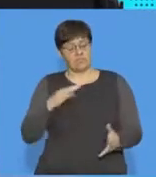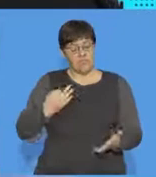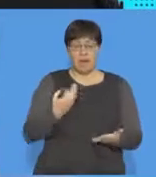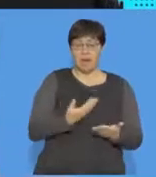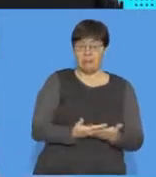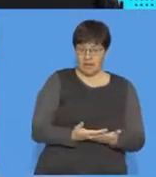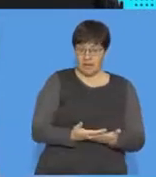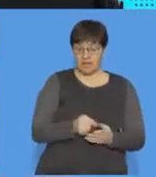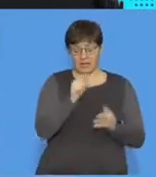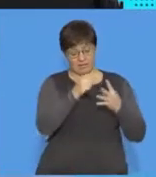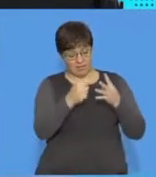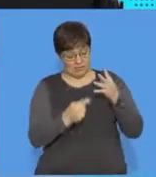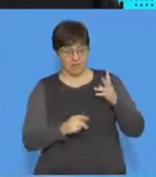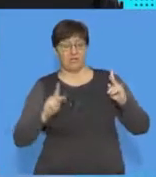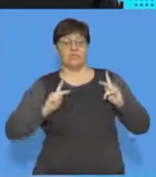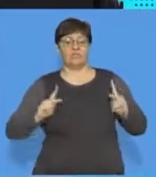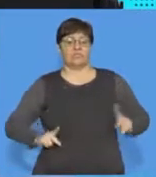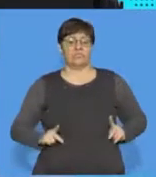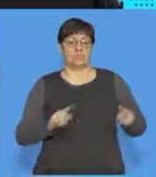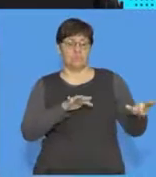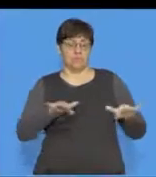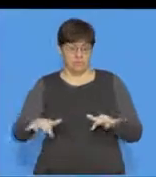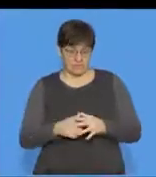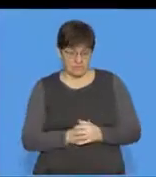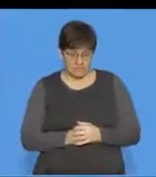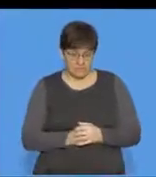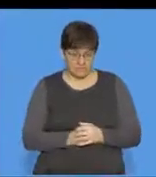to human populations.